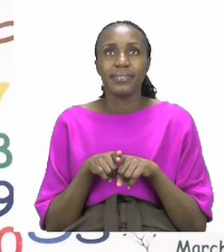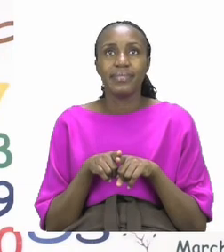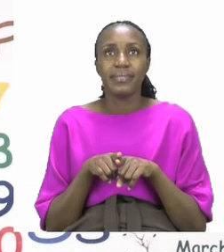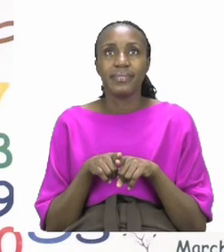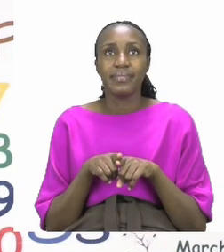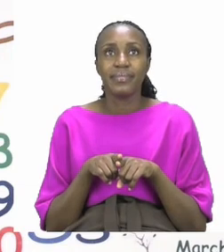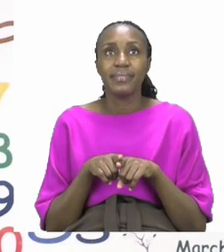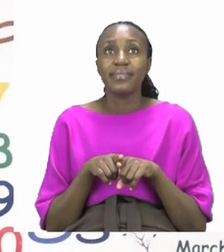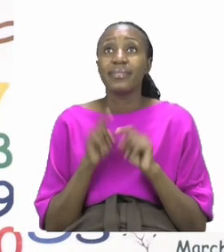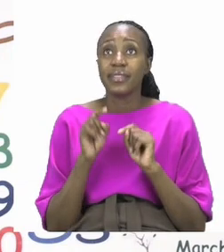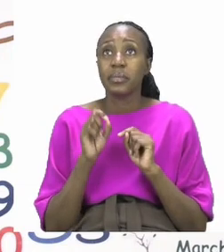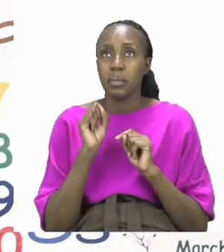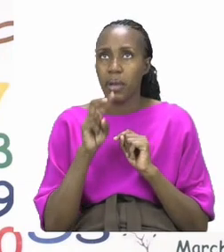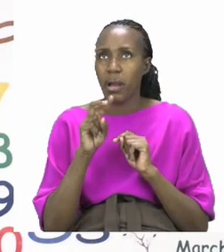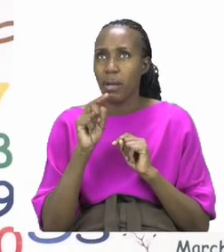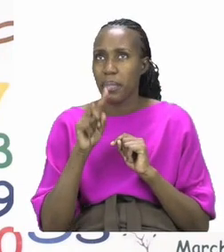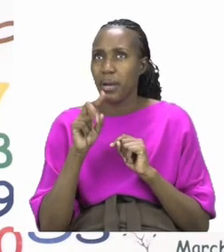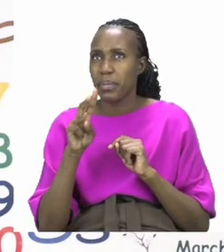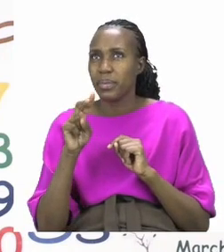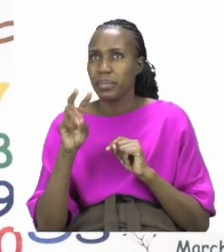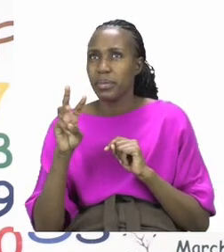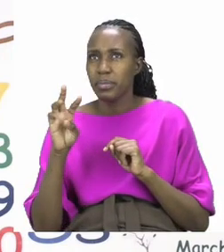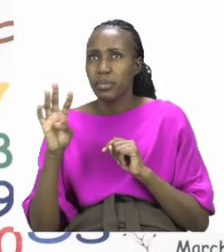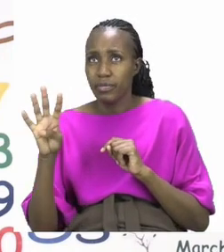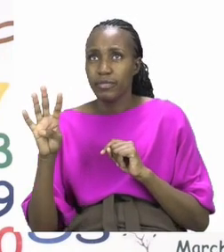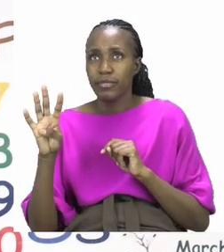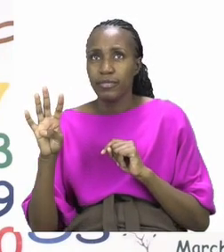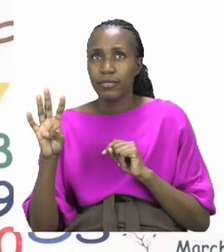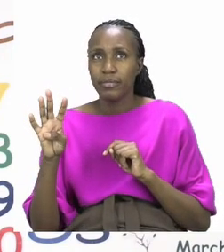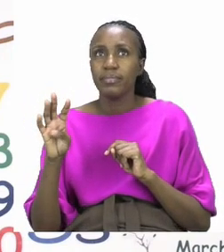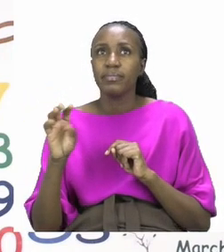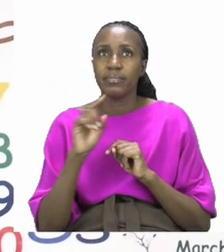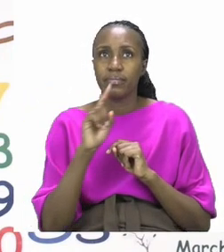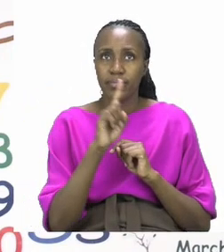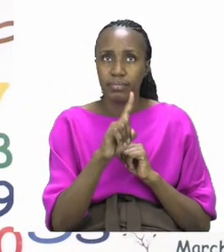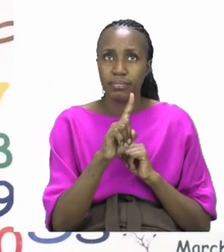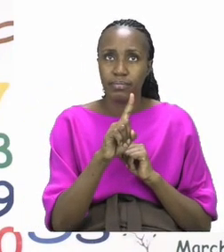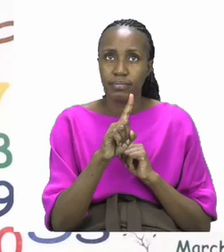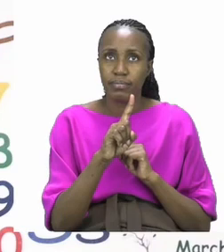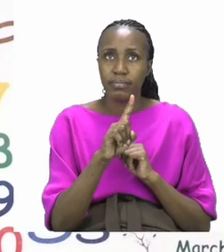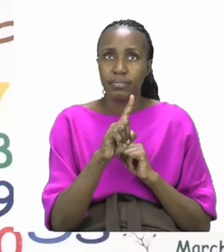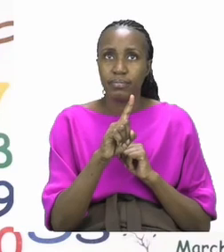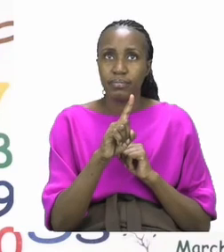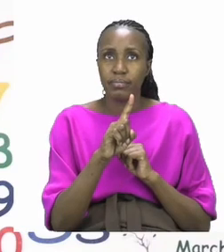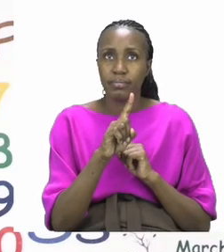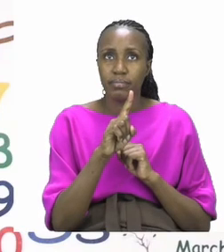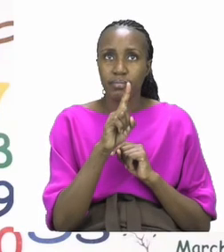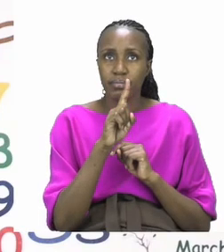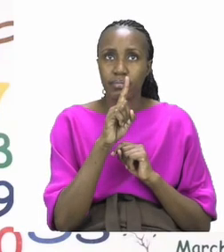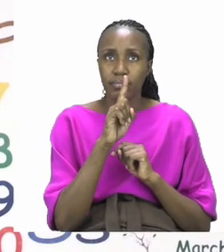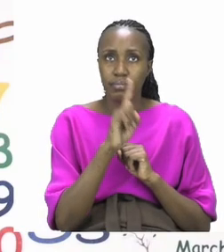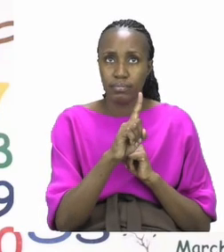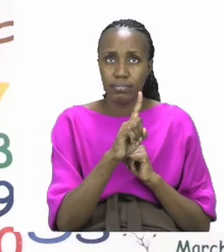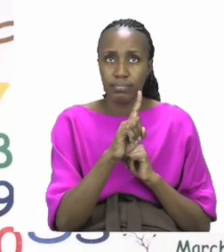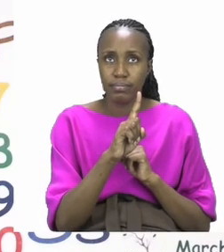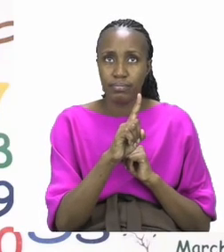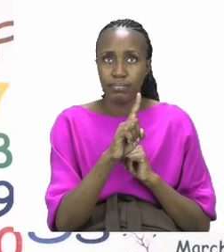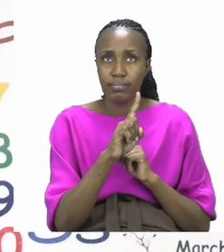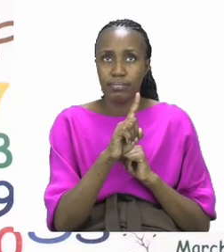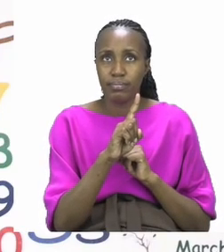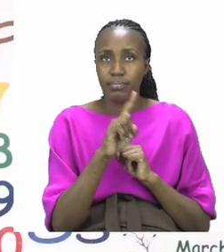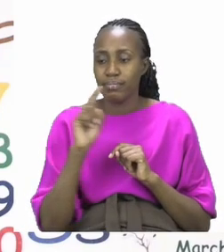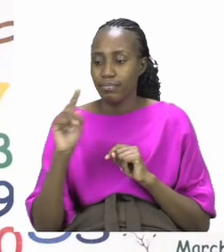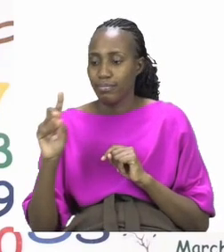Then, I count up until I get to our number 2, by sharing equally. 1,